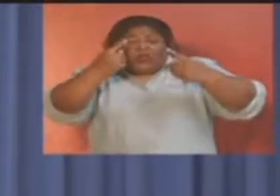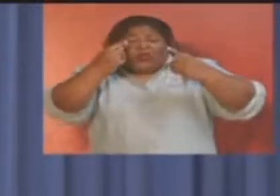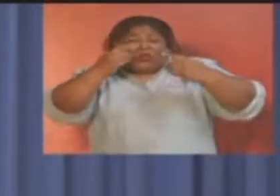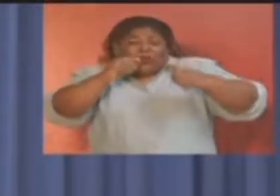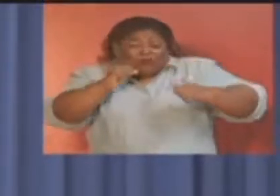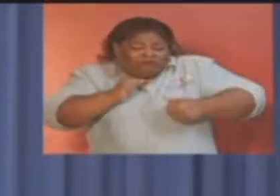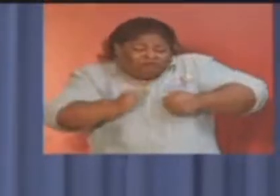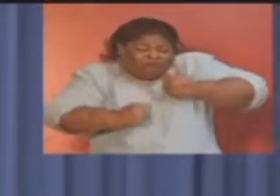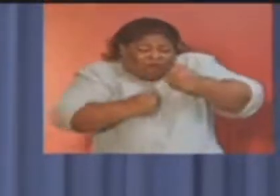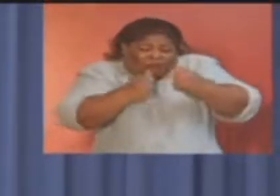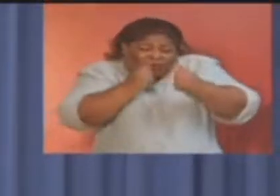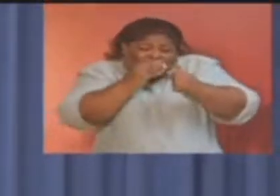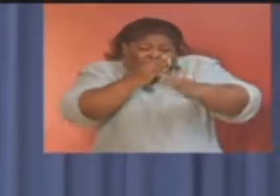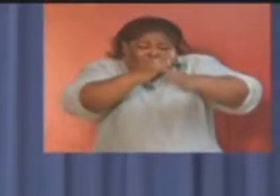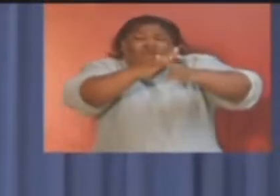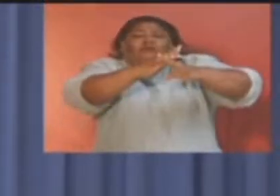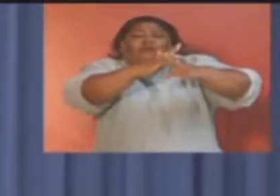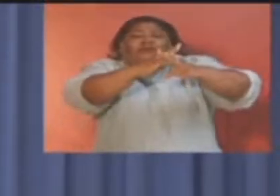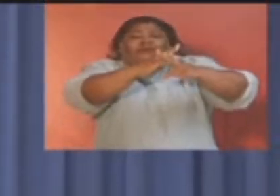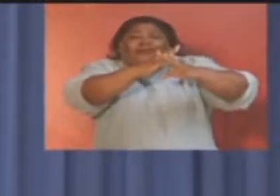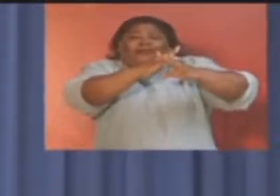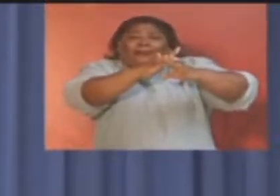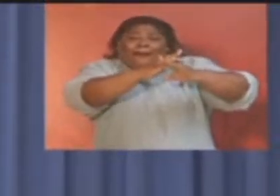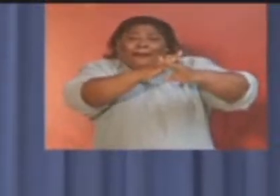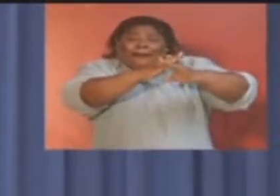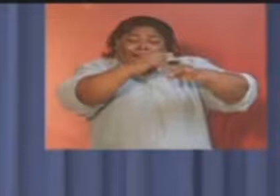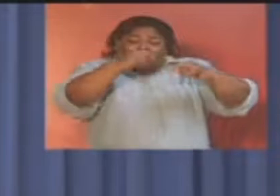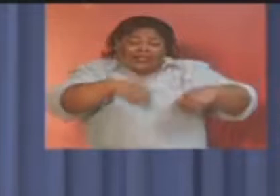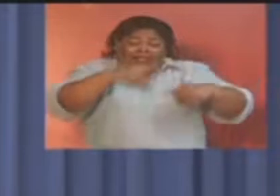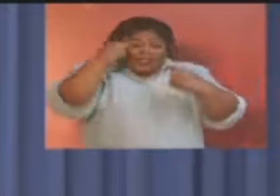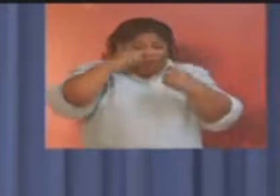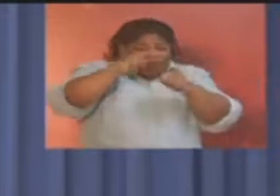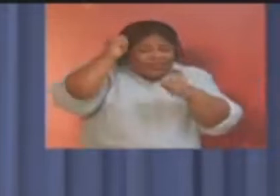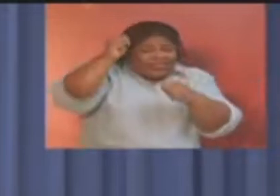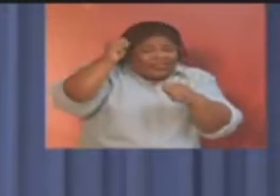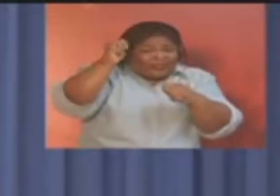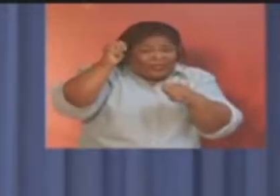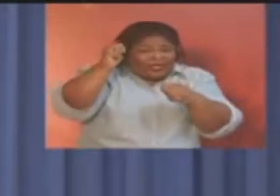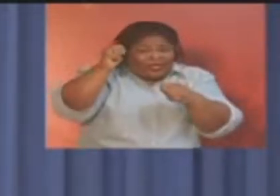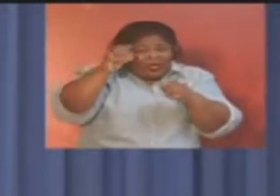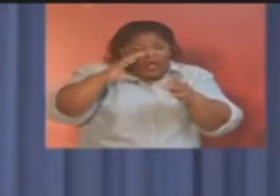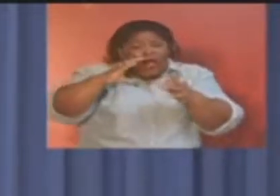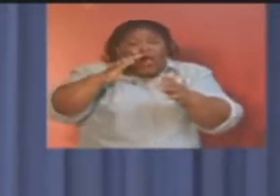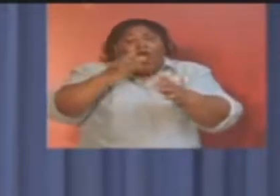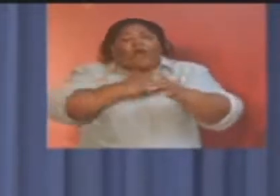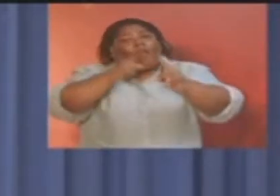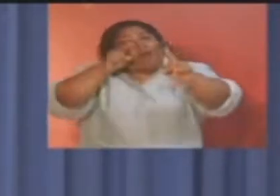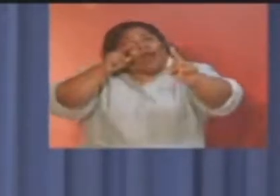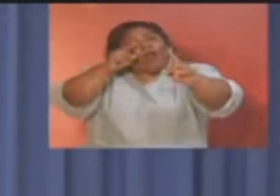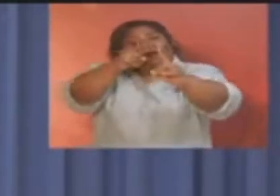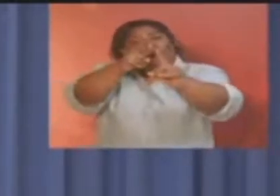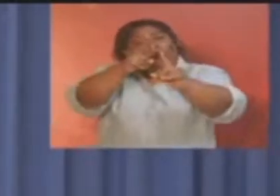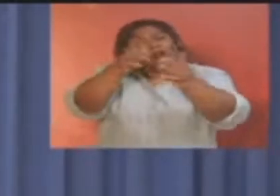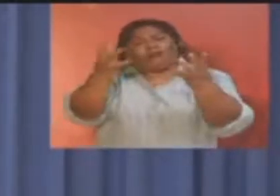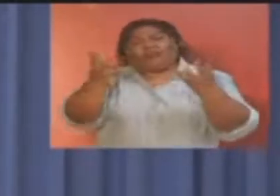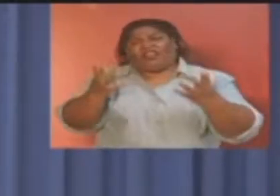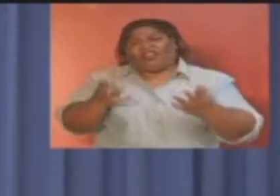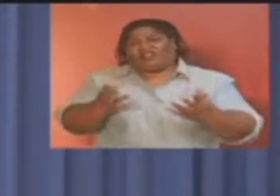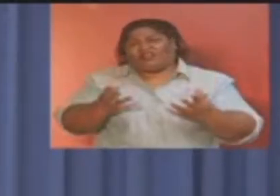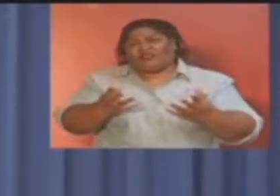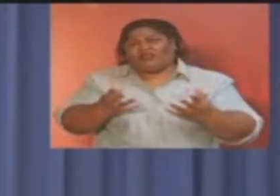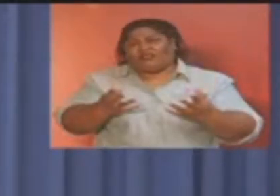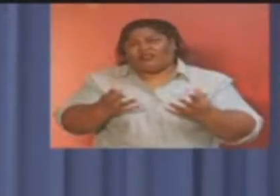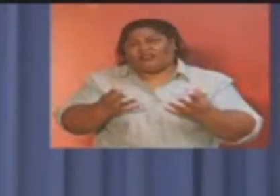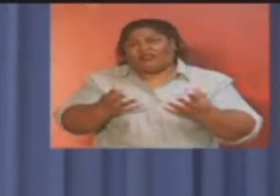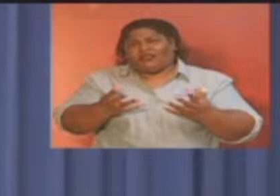In Trinidad and Tobago, I can't help but repeat this. Our approach is and continues to be